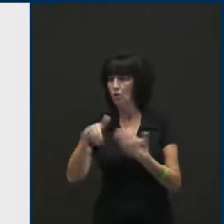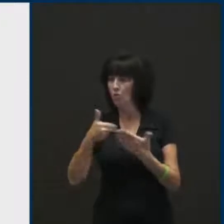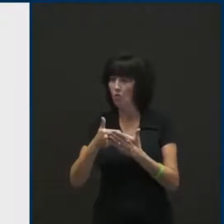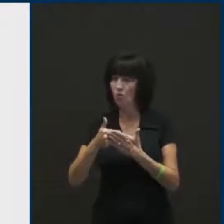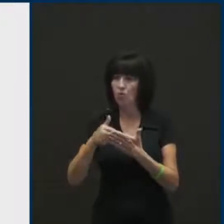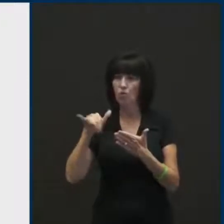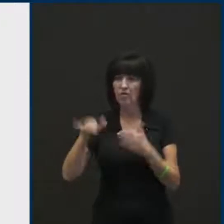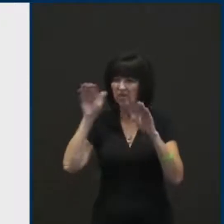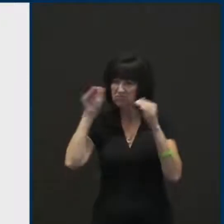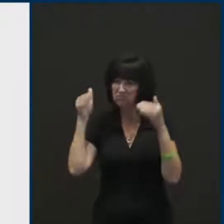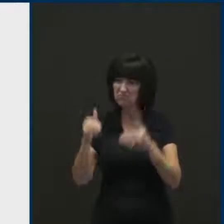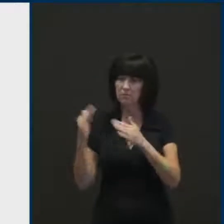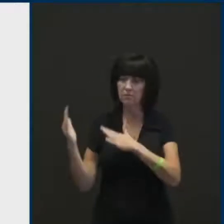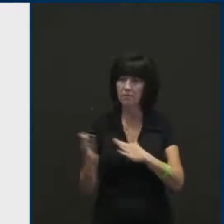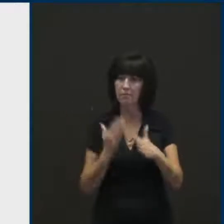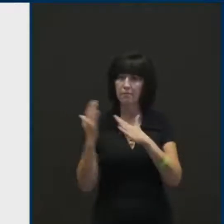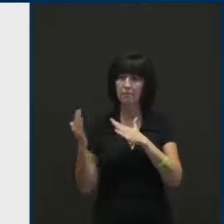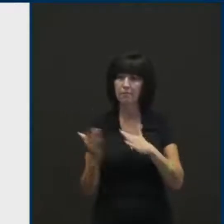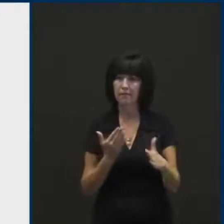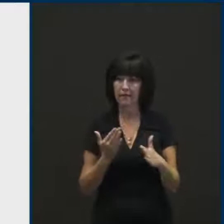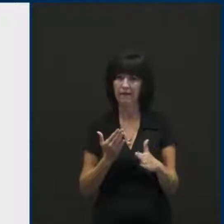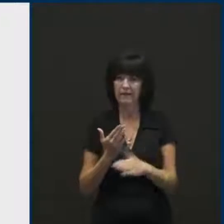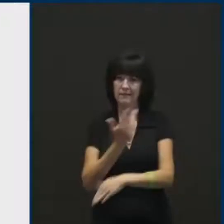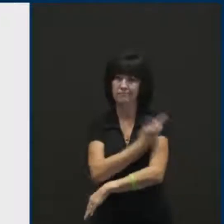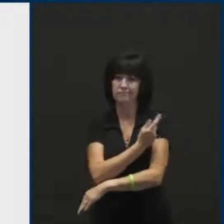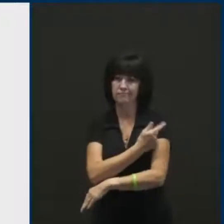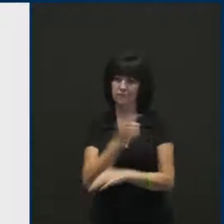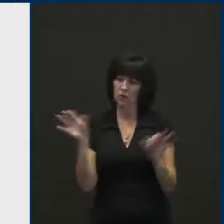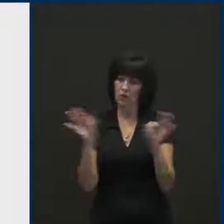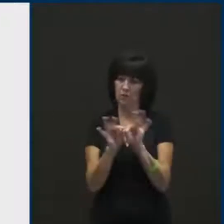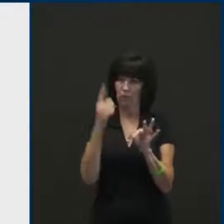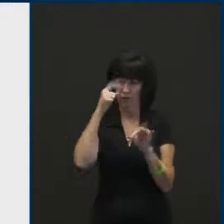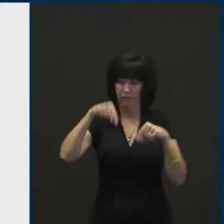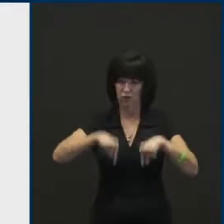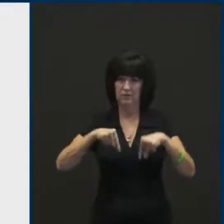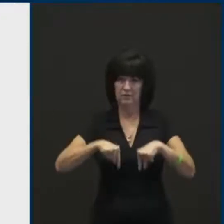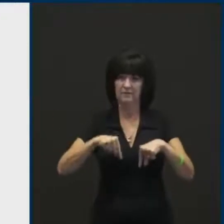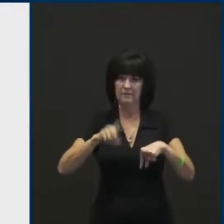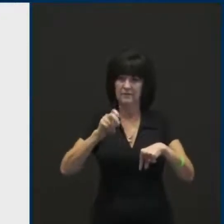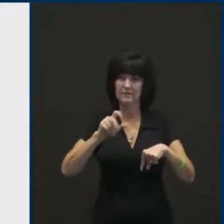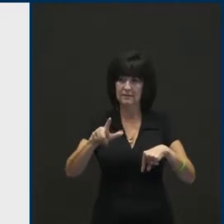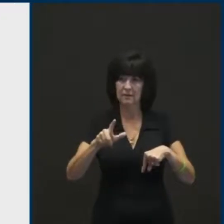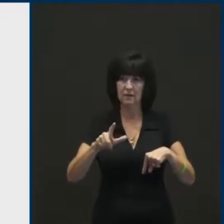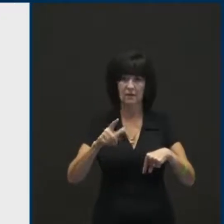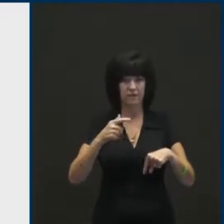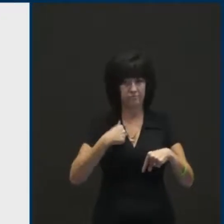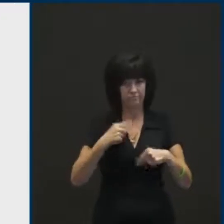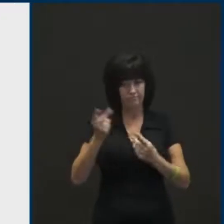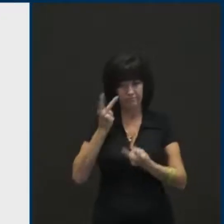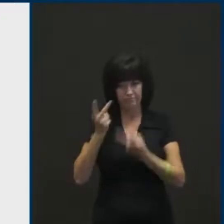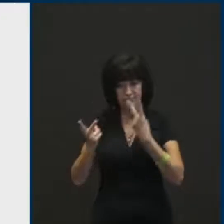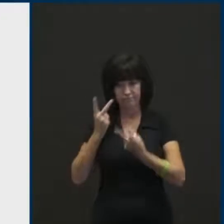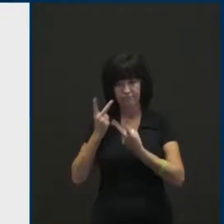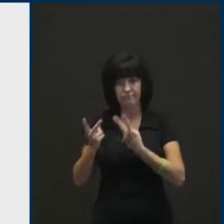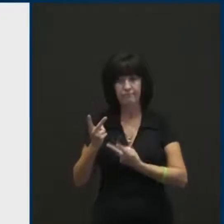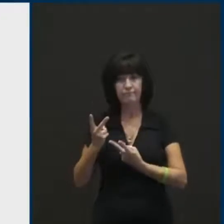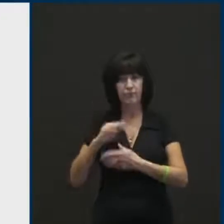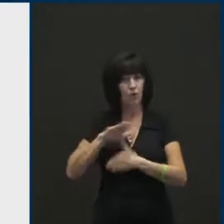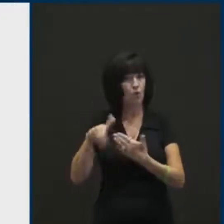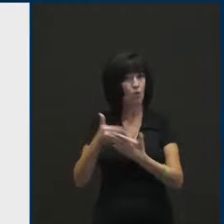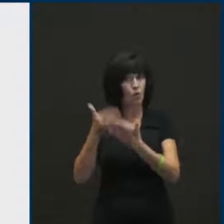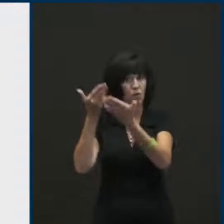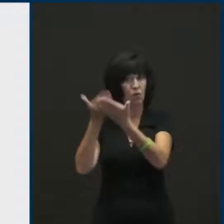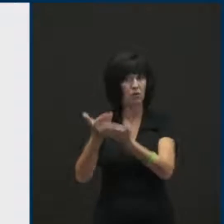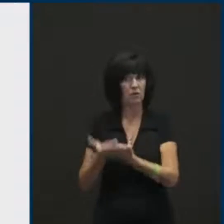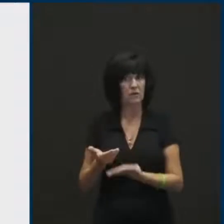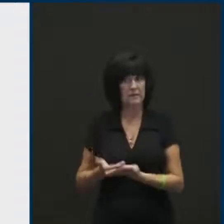how we would roll it out here in Delaware is so critically important. All the estimates that I've seen don't suggest that it's going to